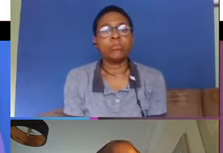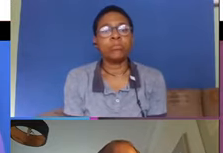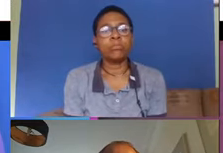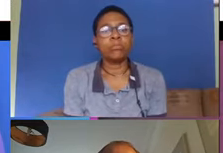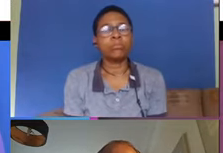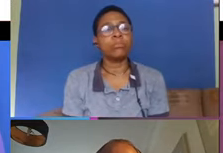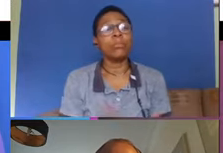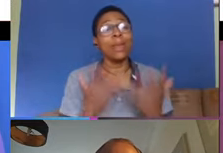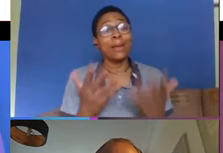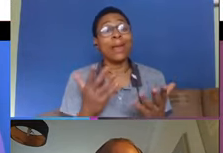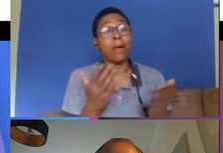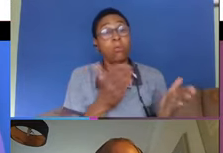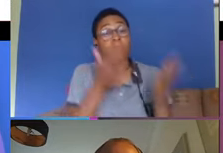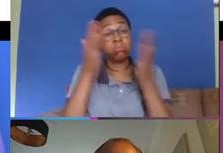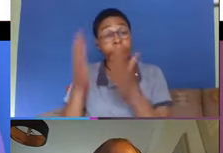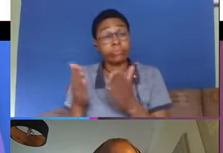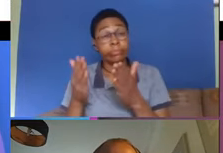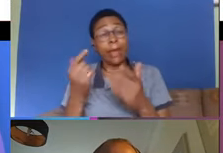Ventilation. So